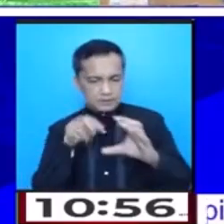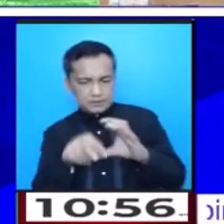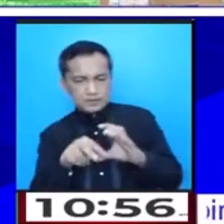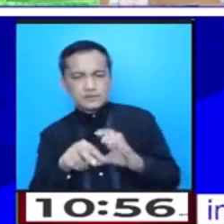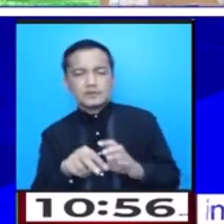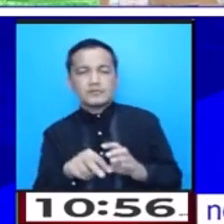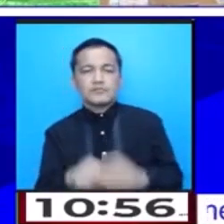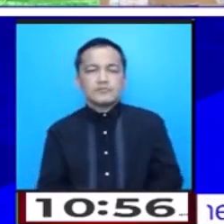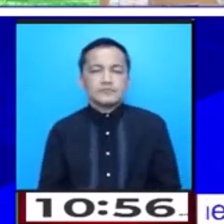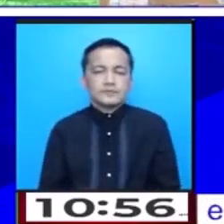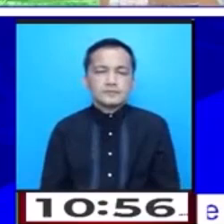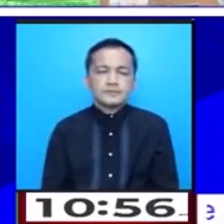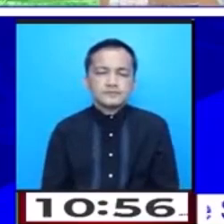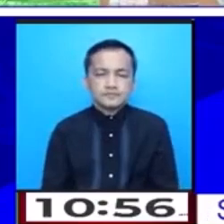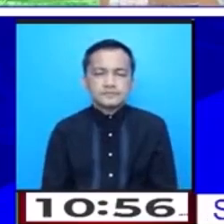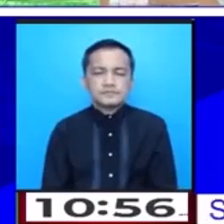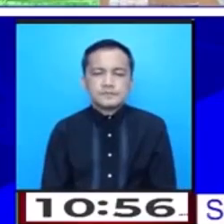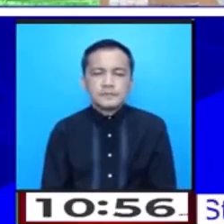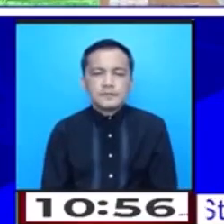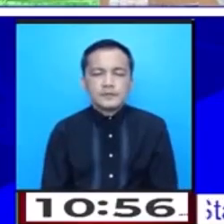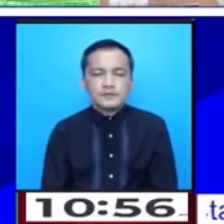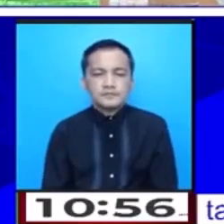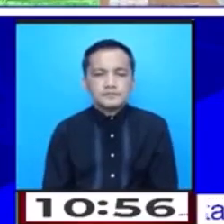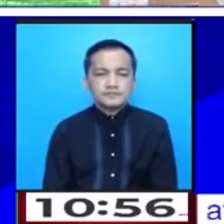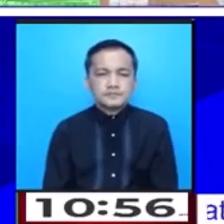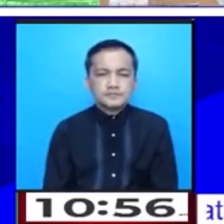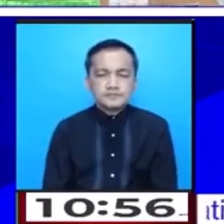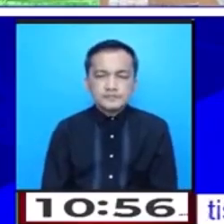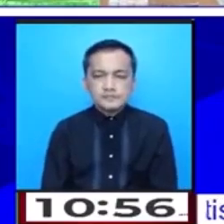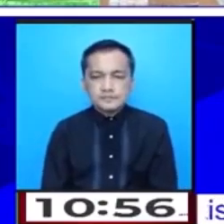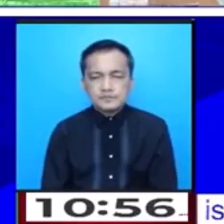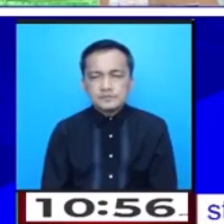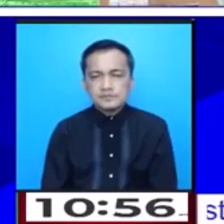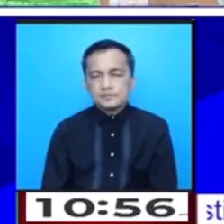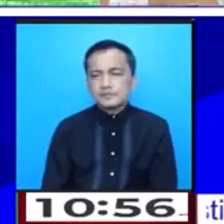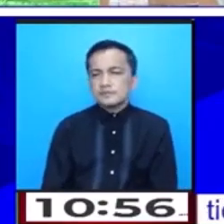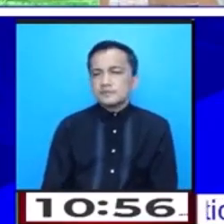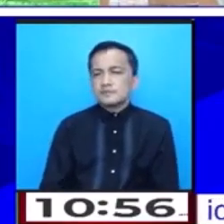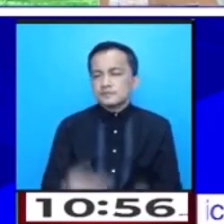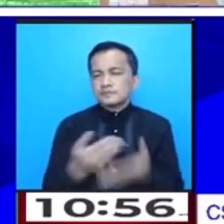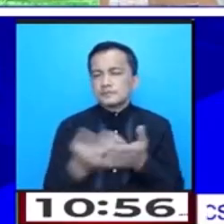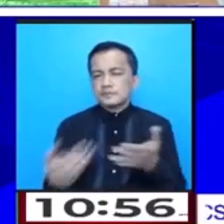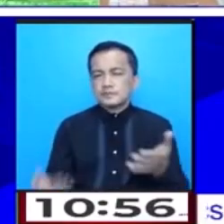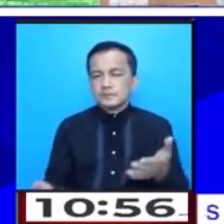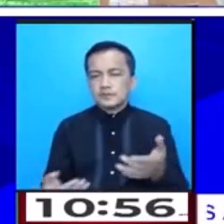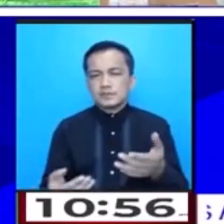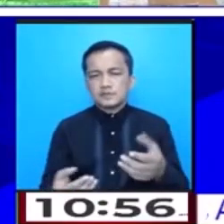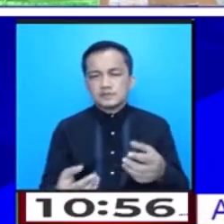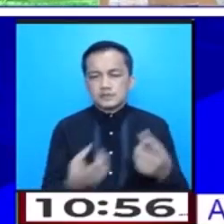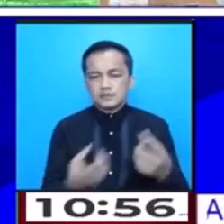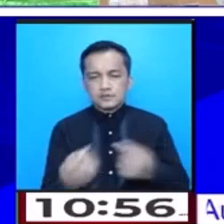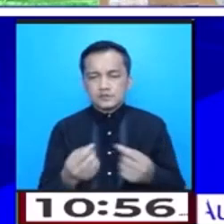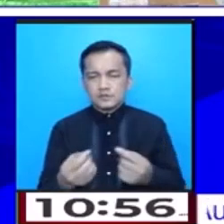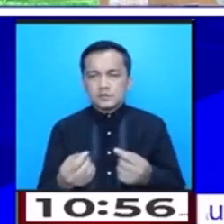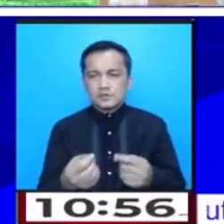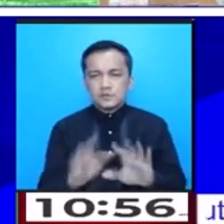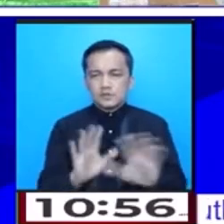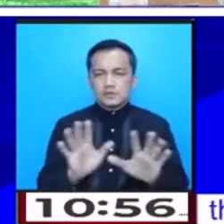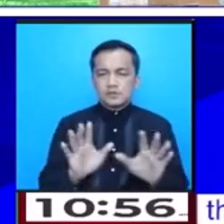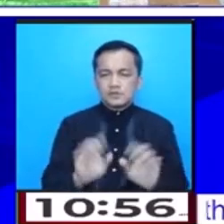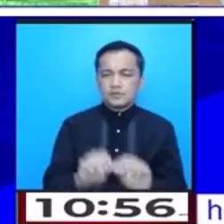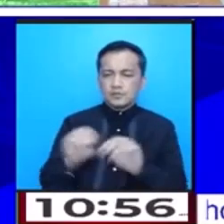that we looked at, that the things that we do not compromise the future, because you